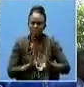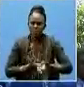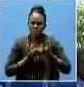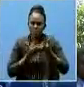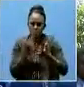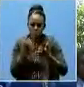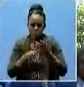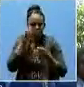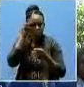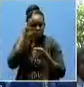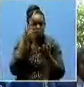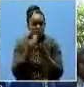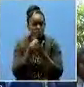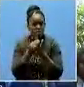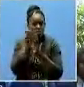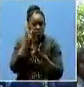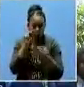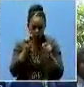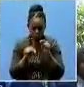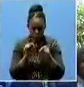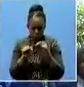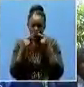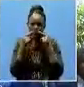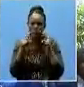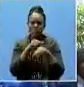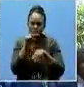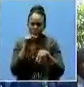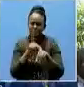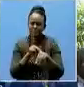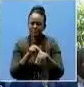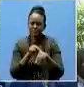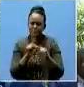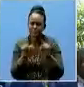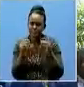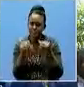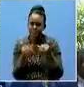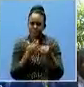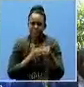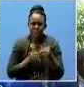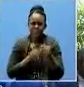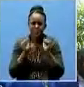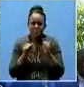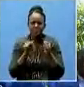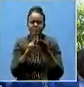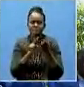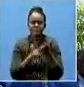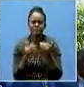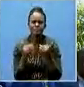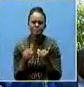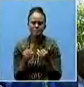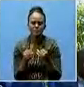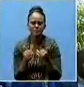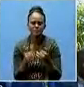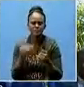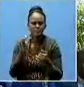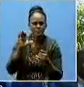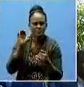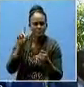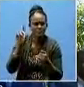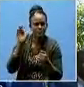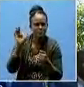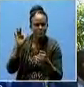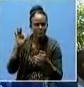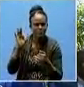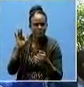the Minister of Finance will soon tell the nation, but I can now report that CDF